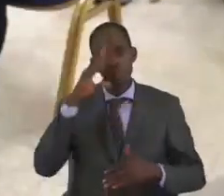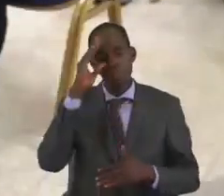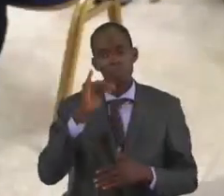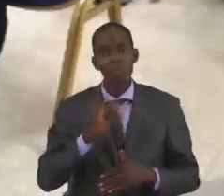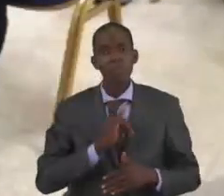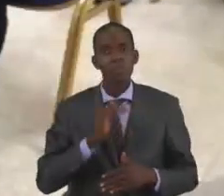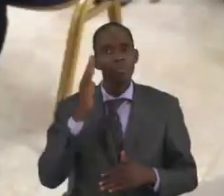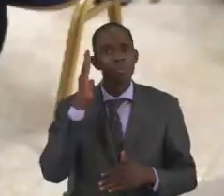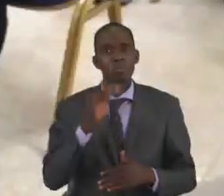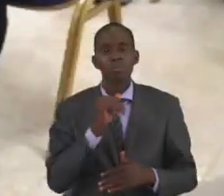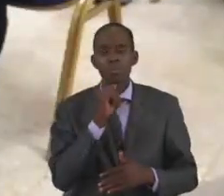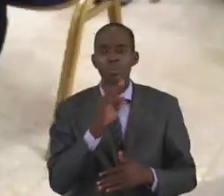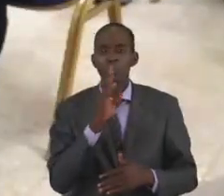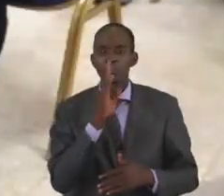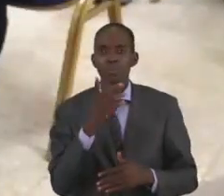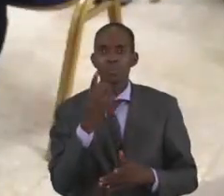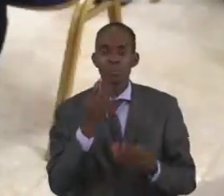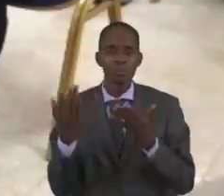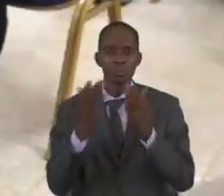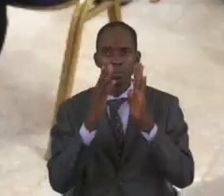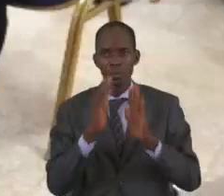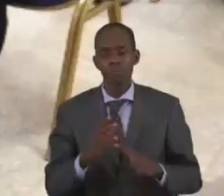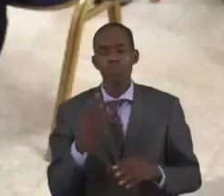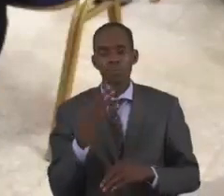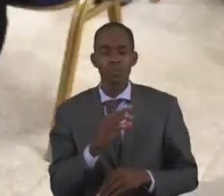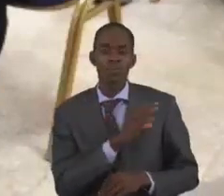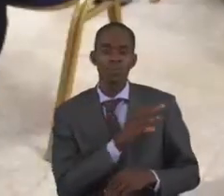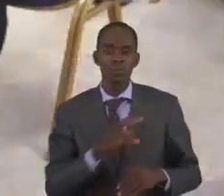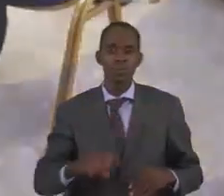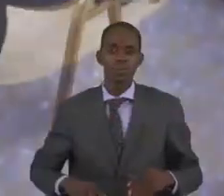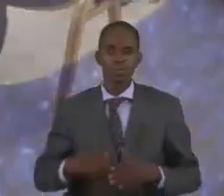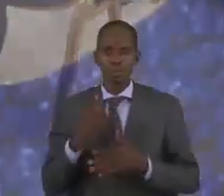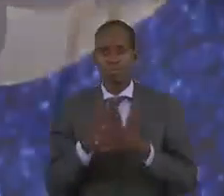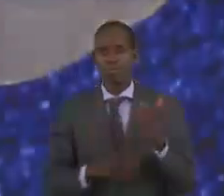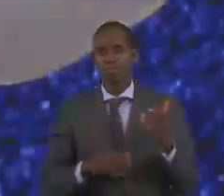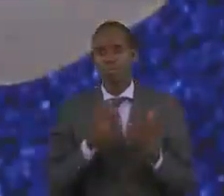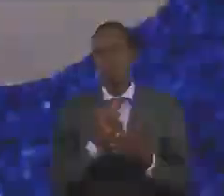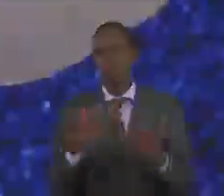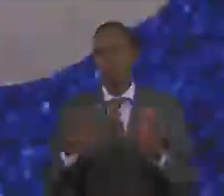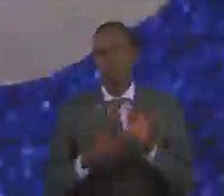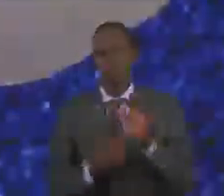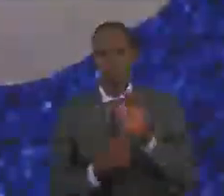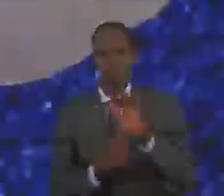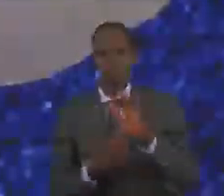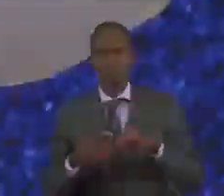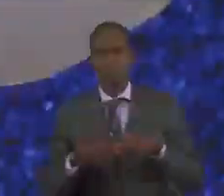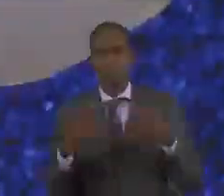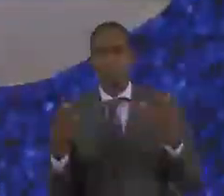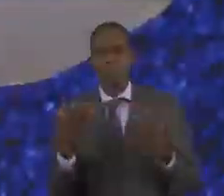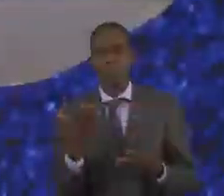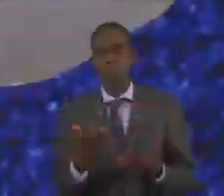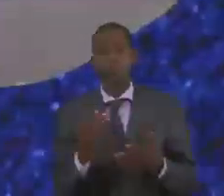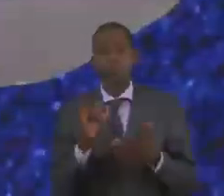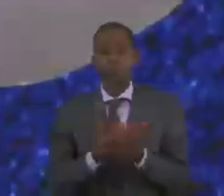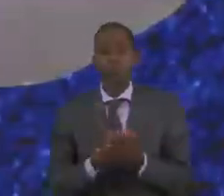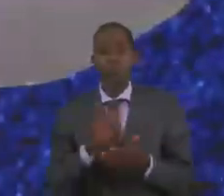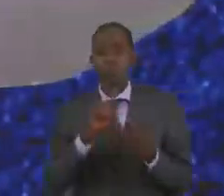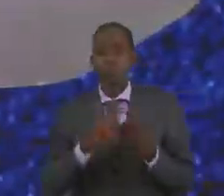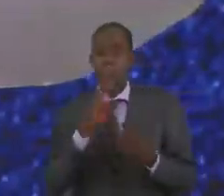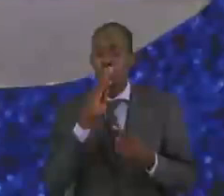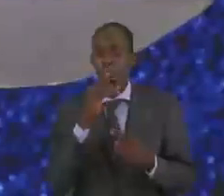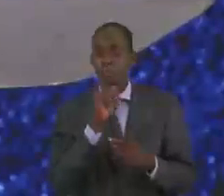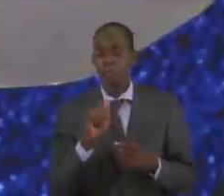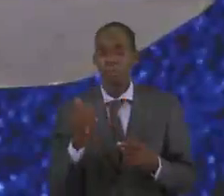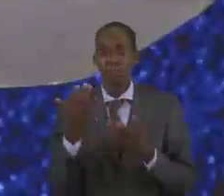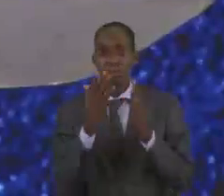not be the servant of Christ. What a revelation that to be the servant of Christ,